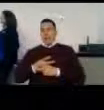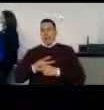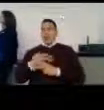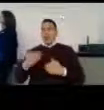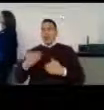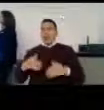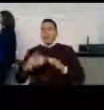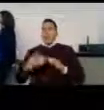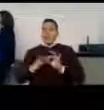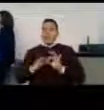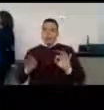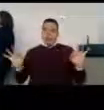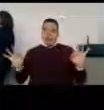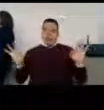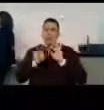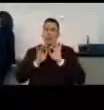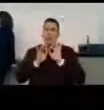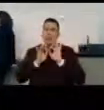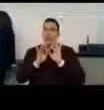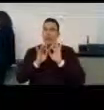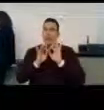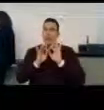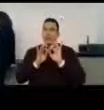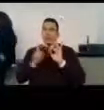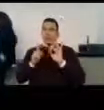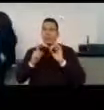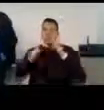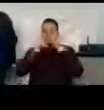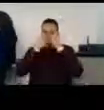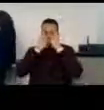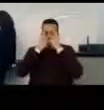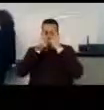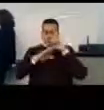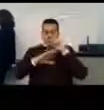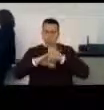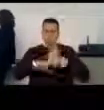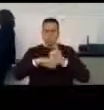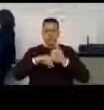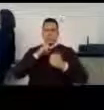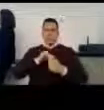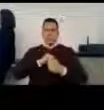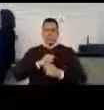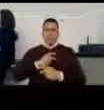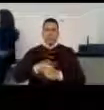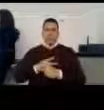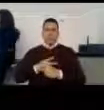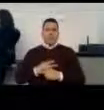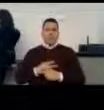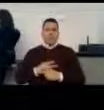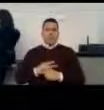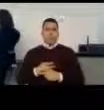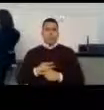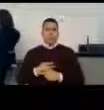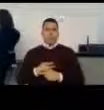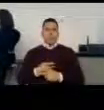everyone with a vested interest must be intentional about. Self-care has to be